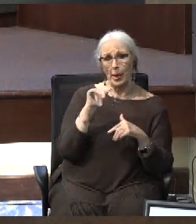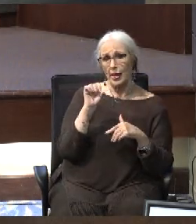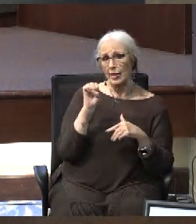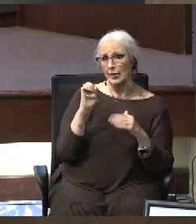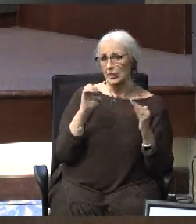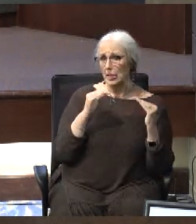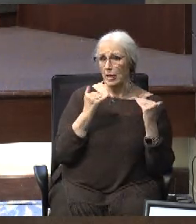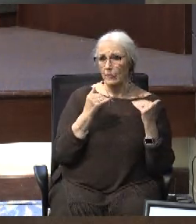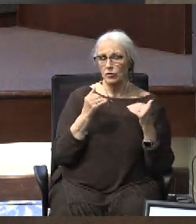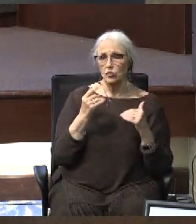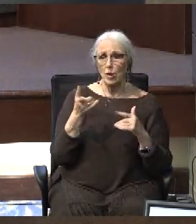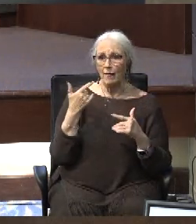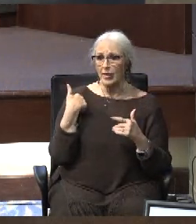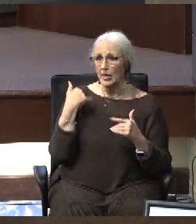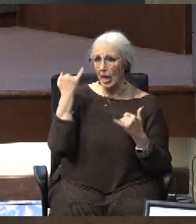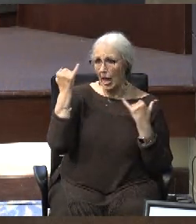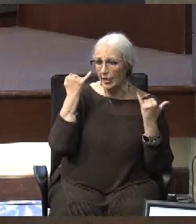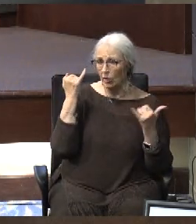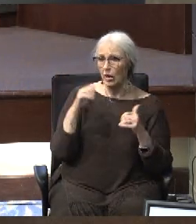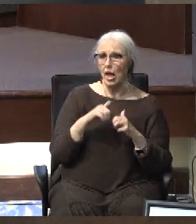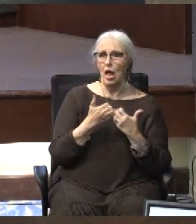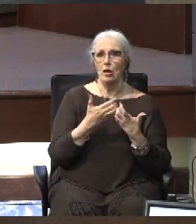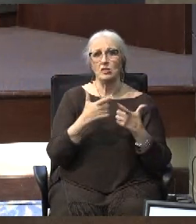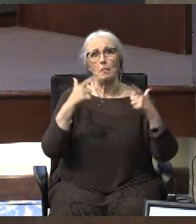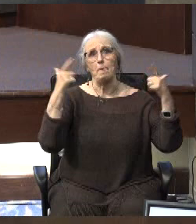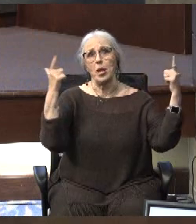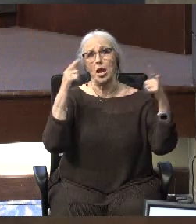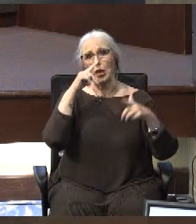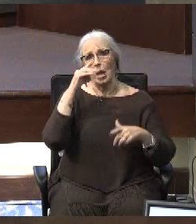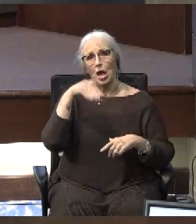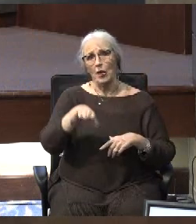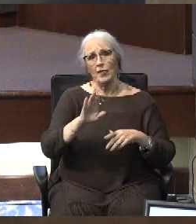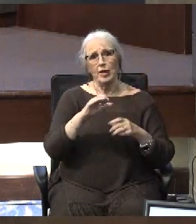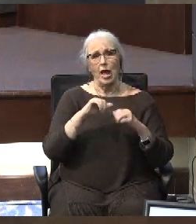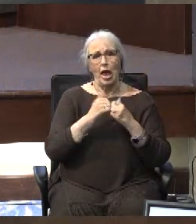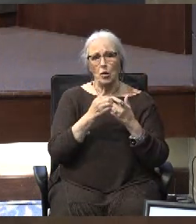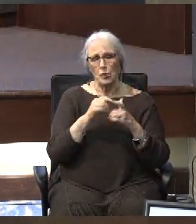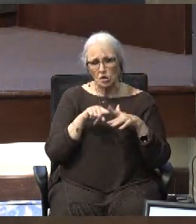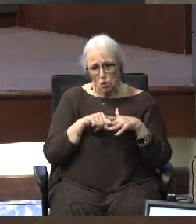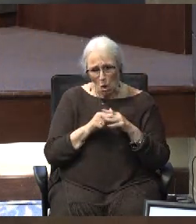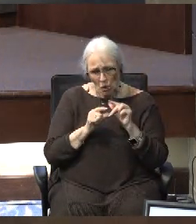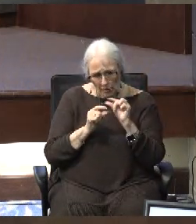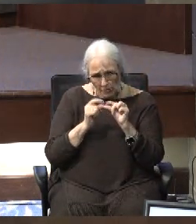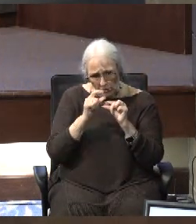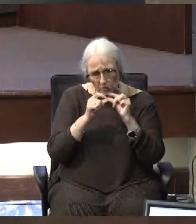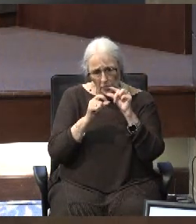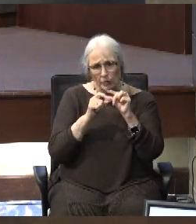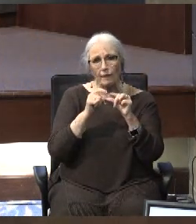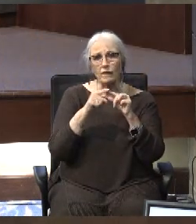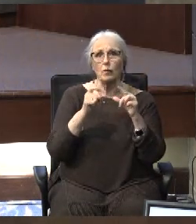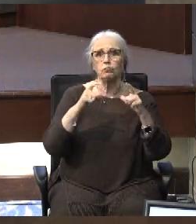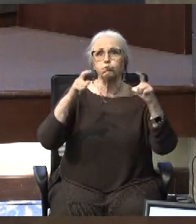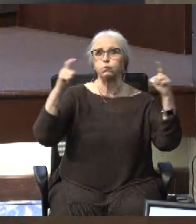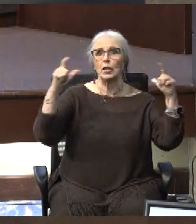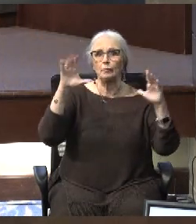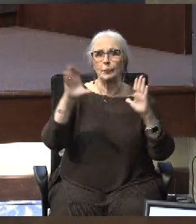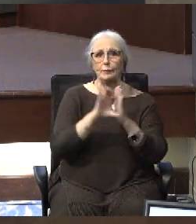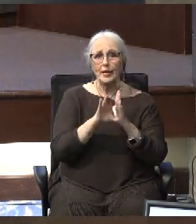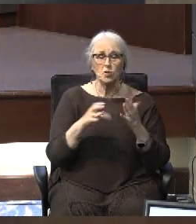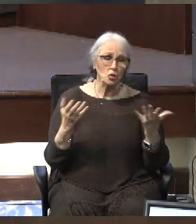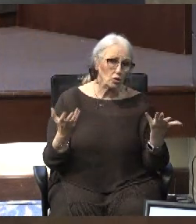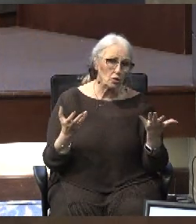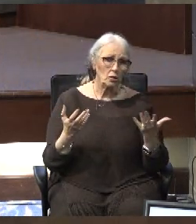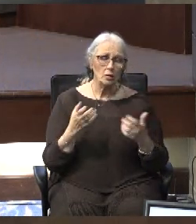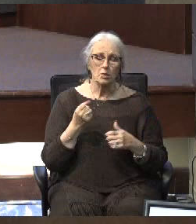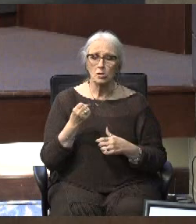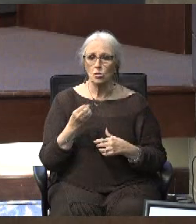of start taking bites at this elephant in a way that might be different than a lot of what we've done in the past,